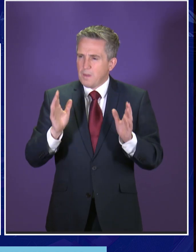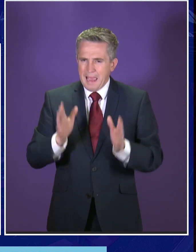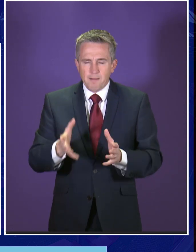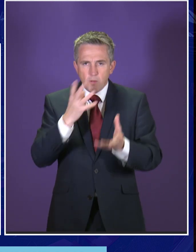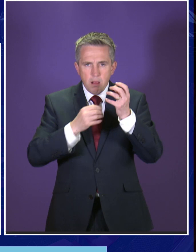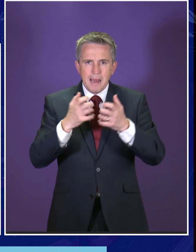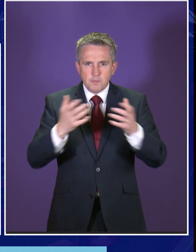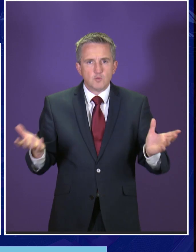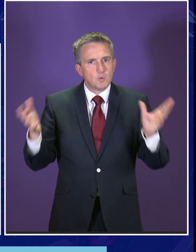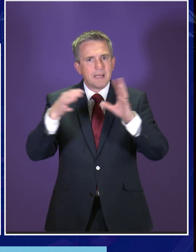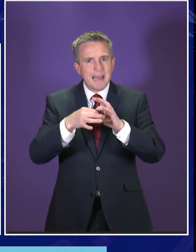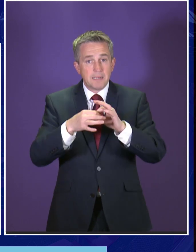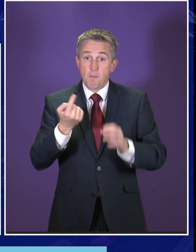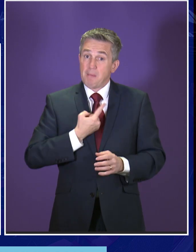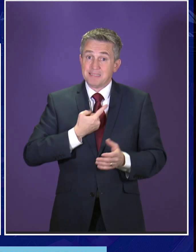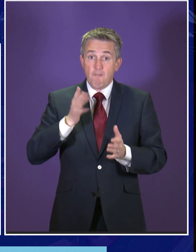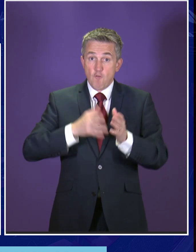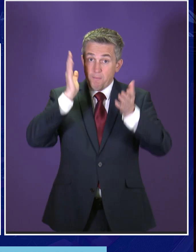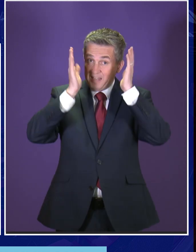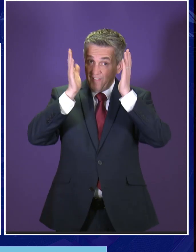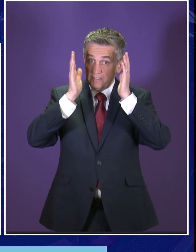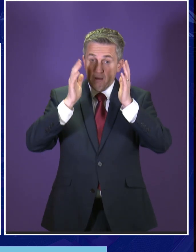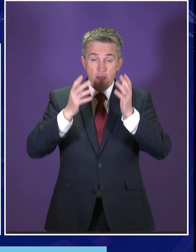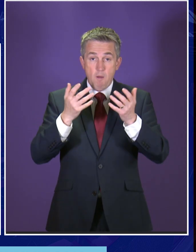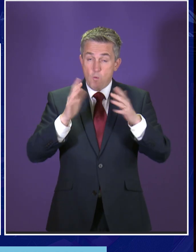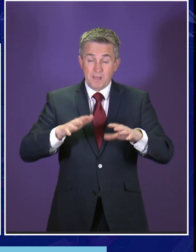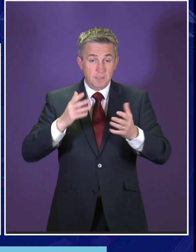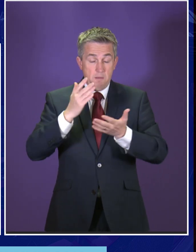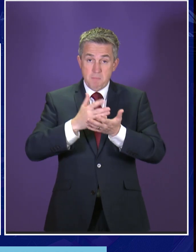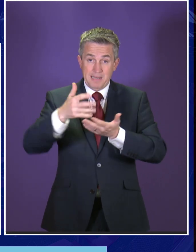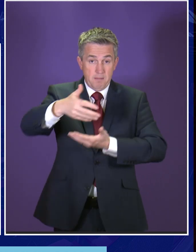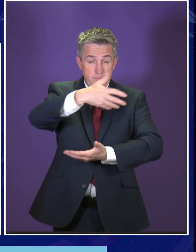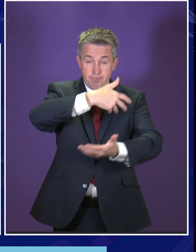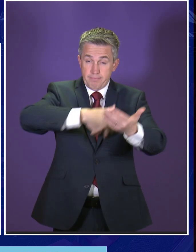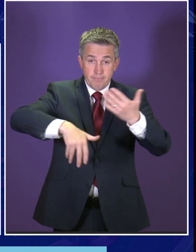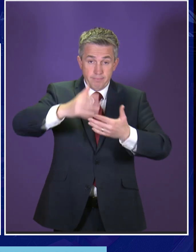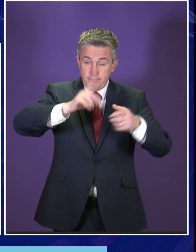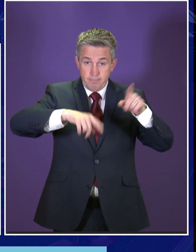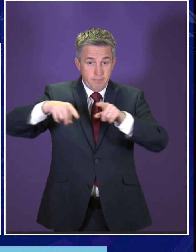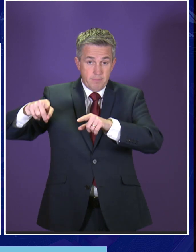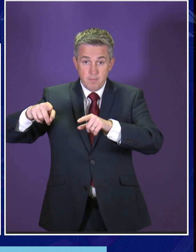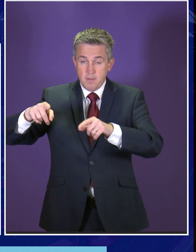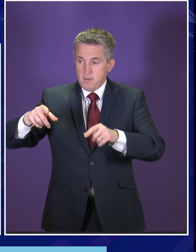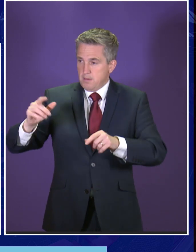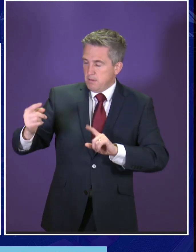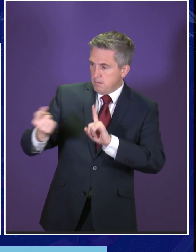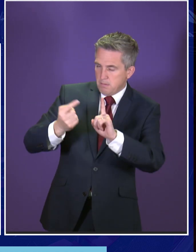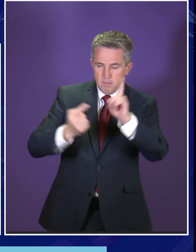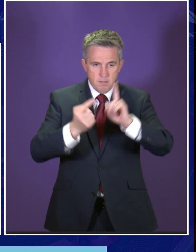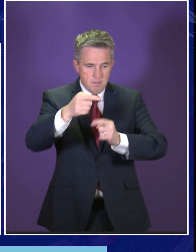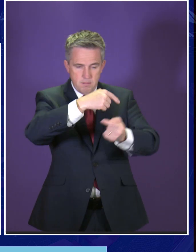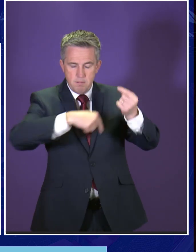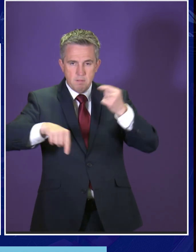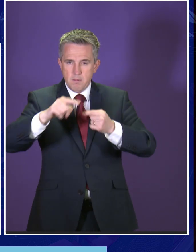connect. I come from Indonesia, a mega diverse country, where connecting is almost a given condition.